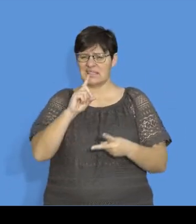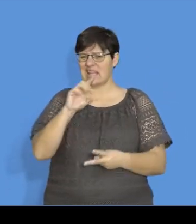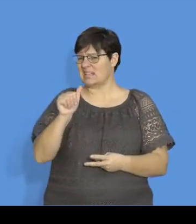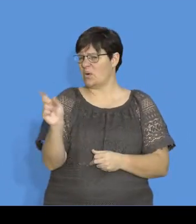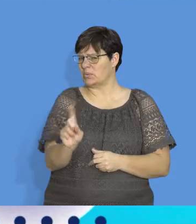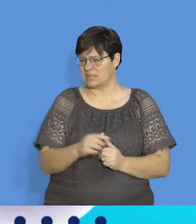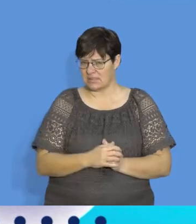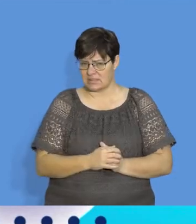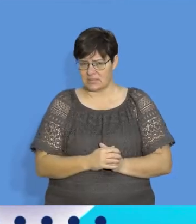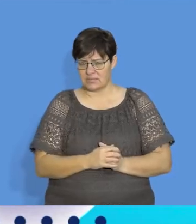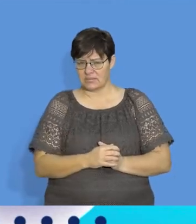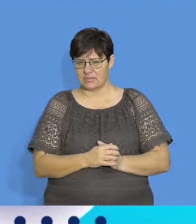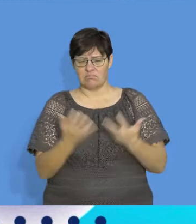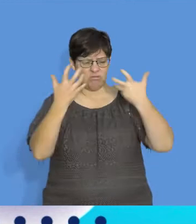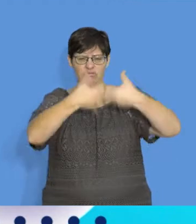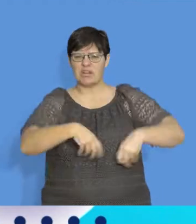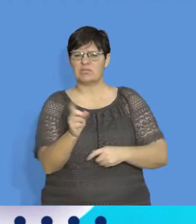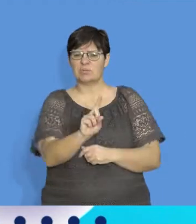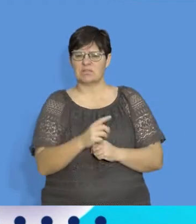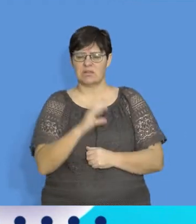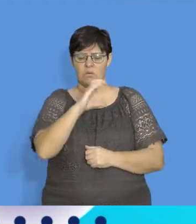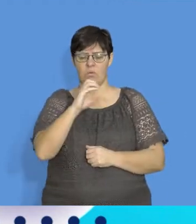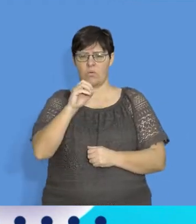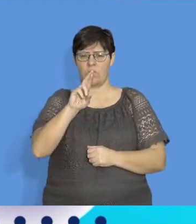data? What do you think correlation is?